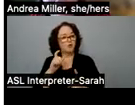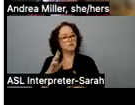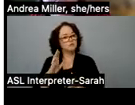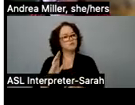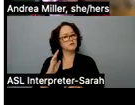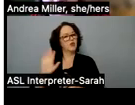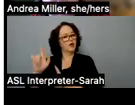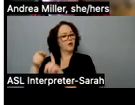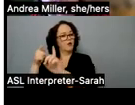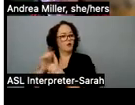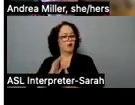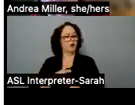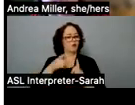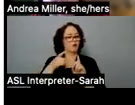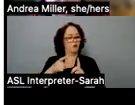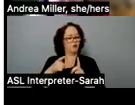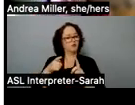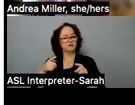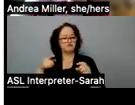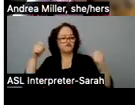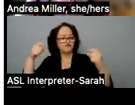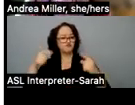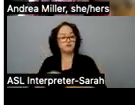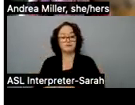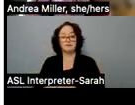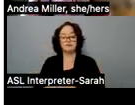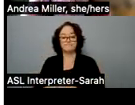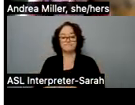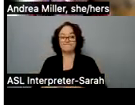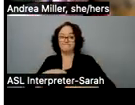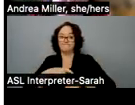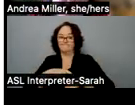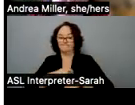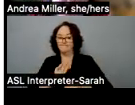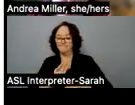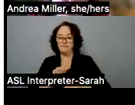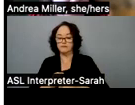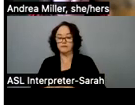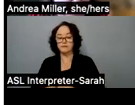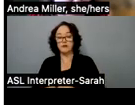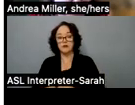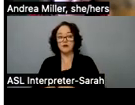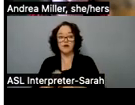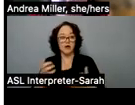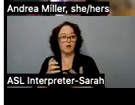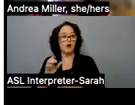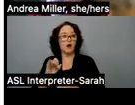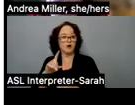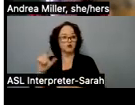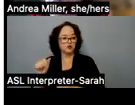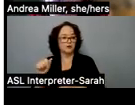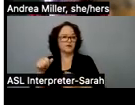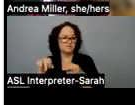And for that, Marlena, for the sake of time, because I really want Andrea to be able to talk about that last